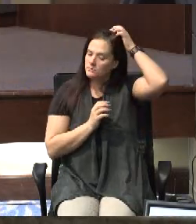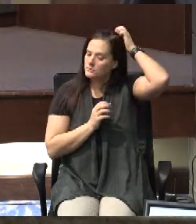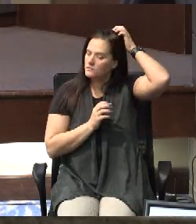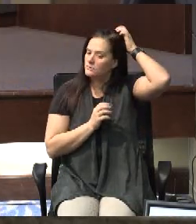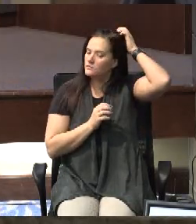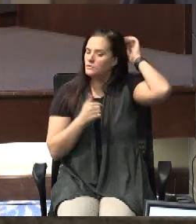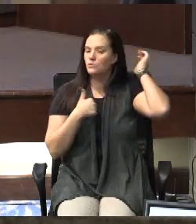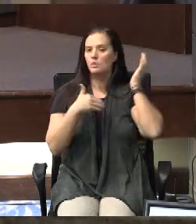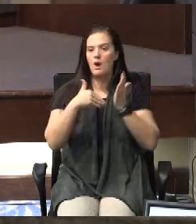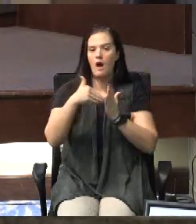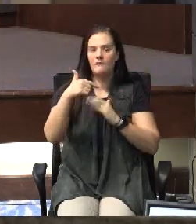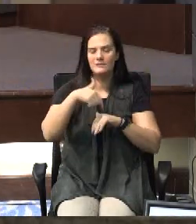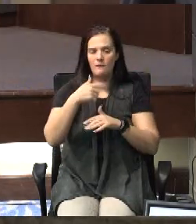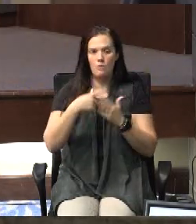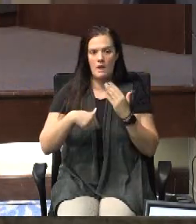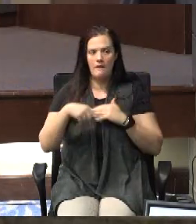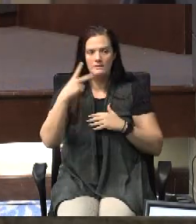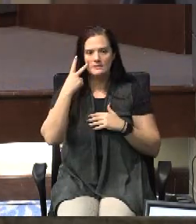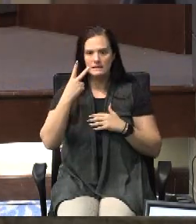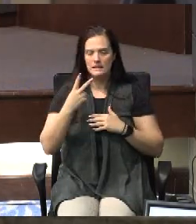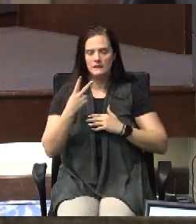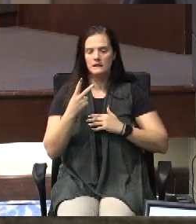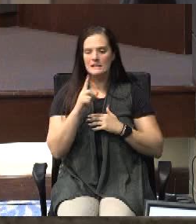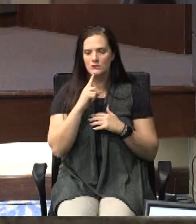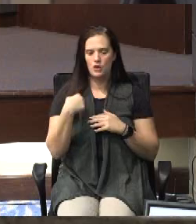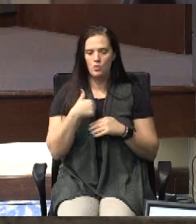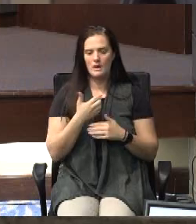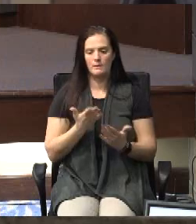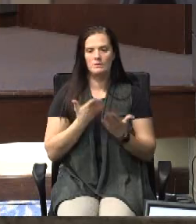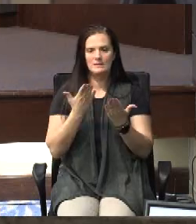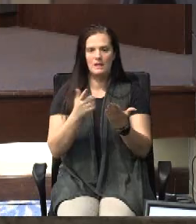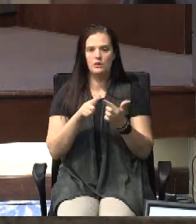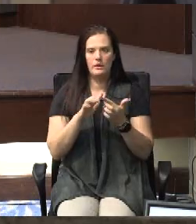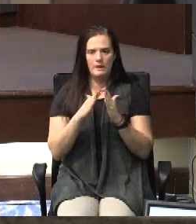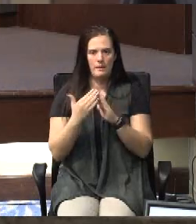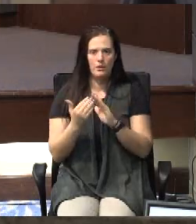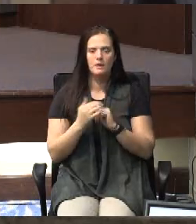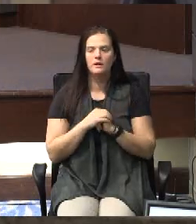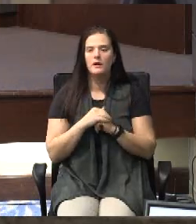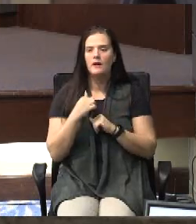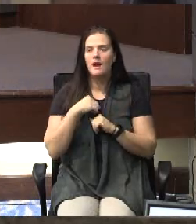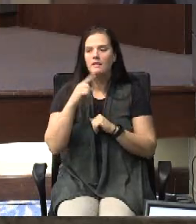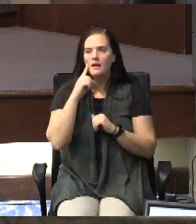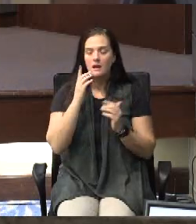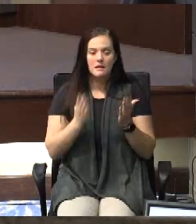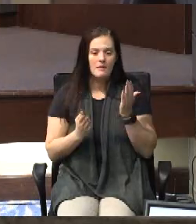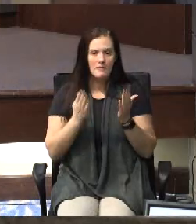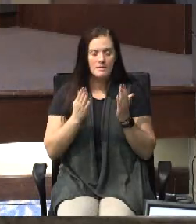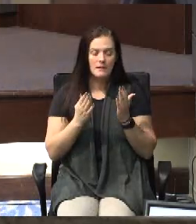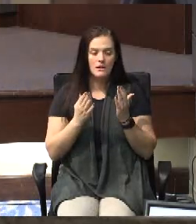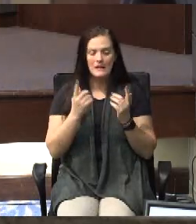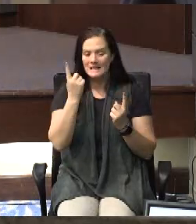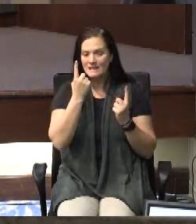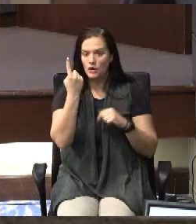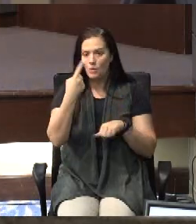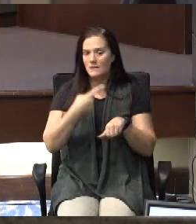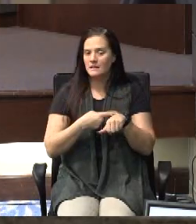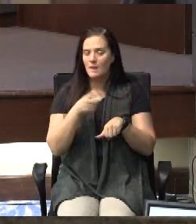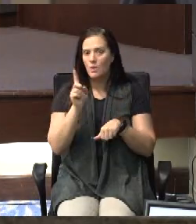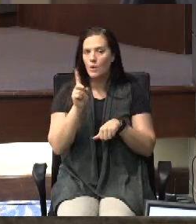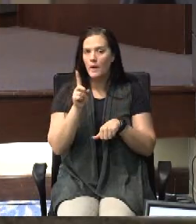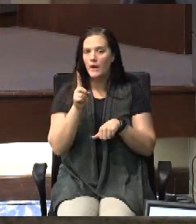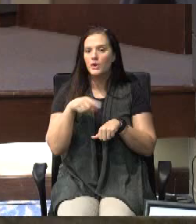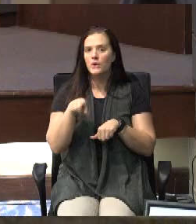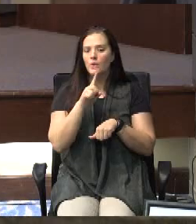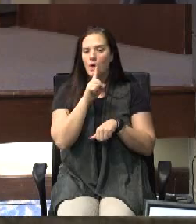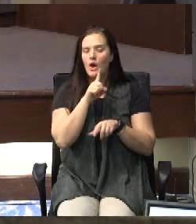we oftentimes, and what I've seen, you know, is we present to the neighborhood. I think maybe you want to consider one time where